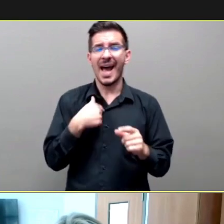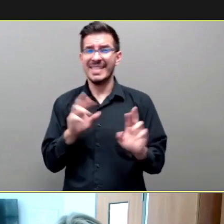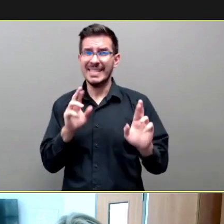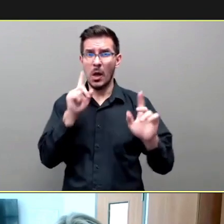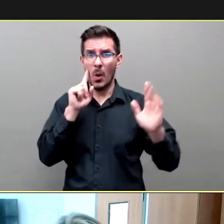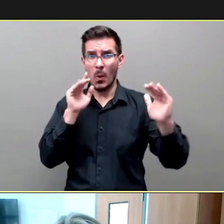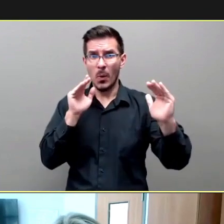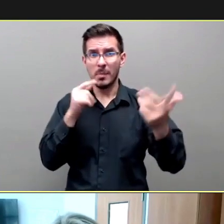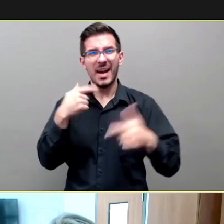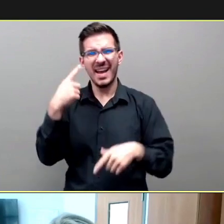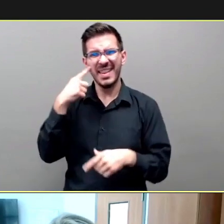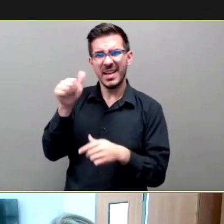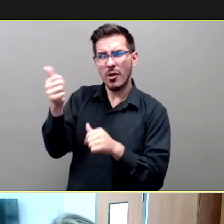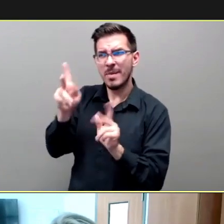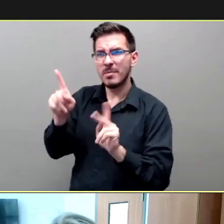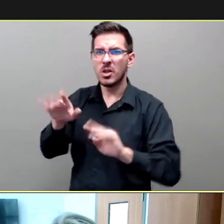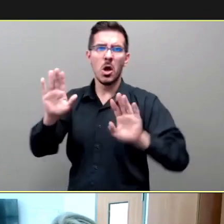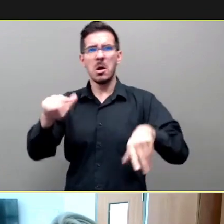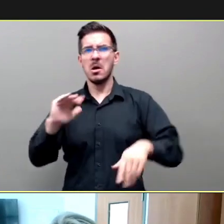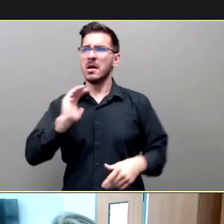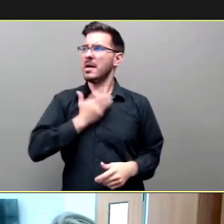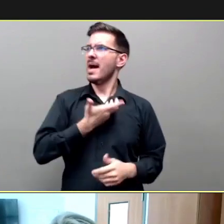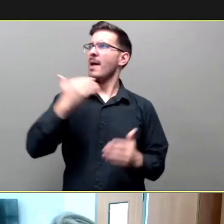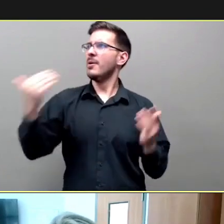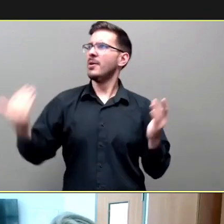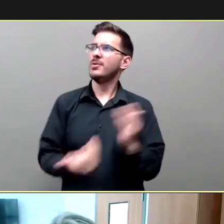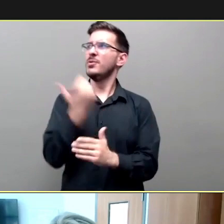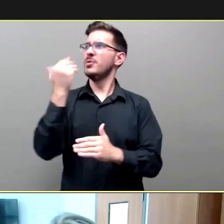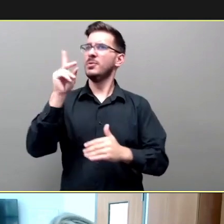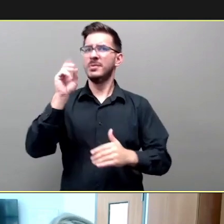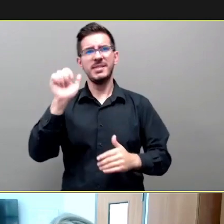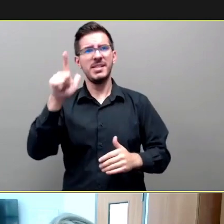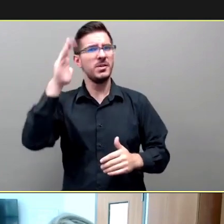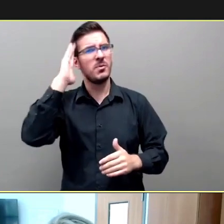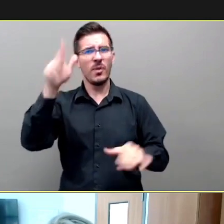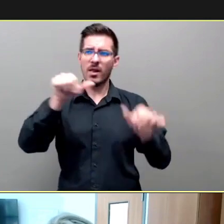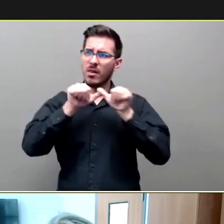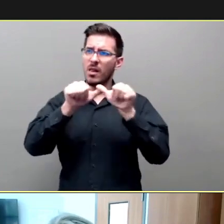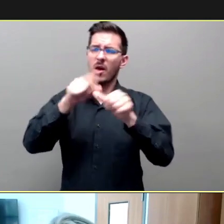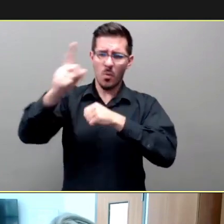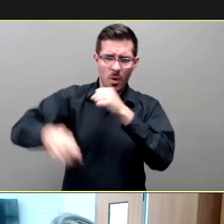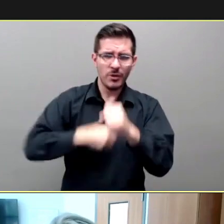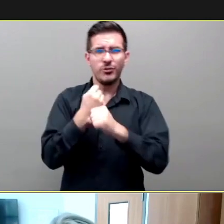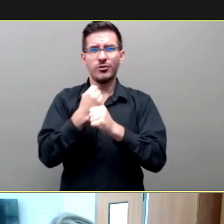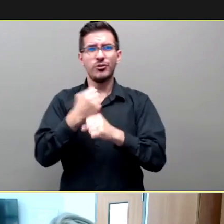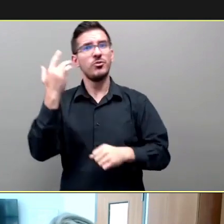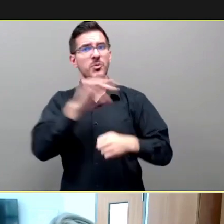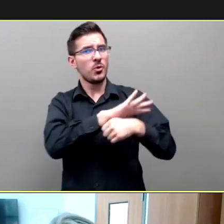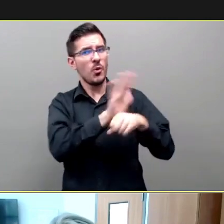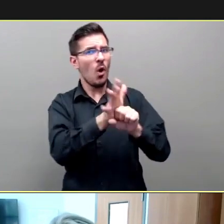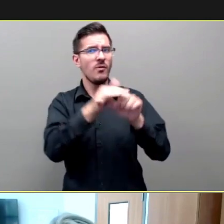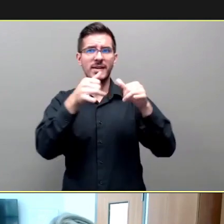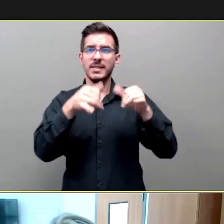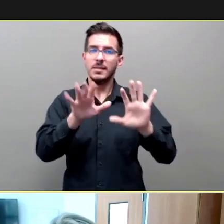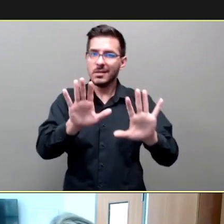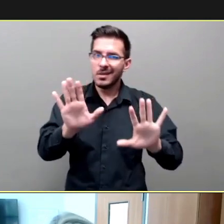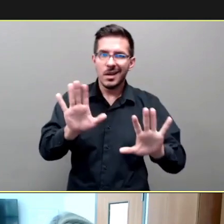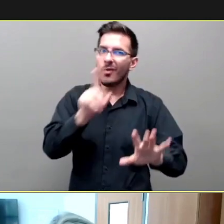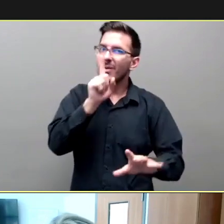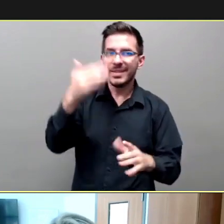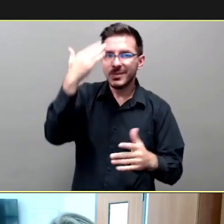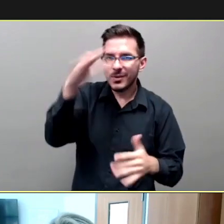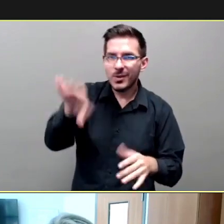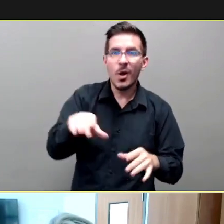people are saying that this is the new deal and it's going to last for a year, because COVID is still very, very